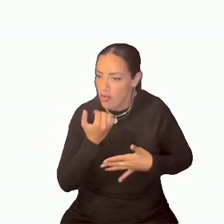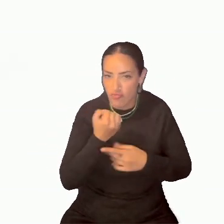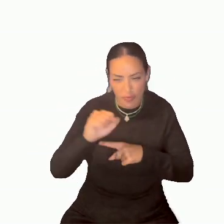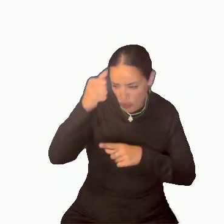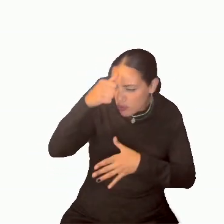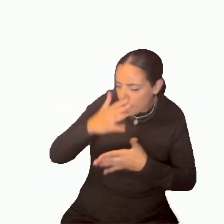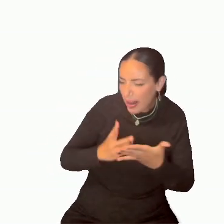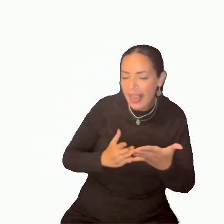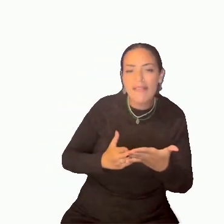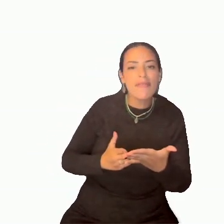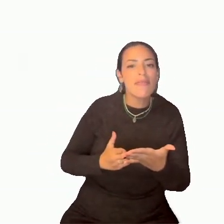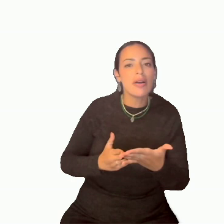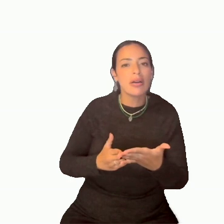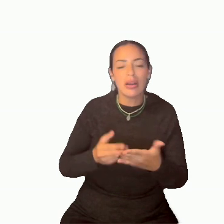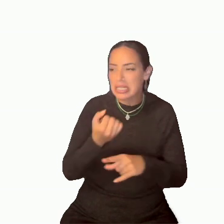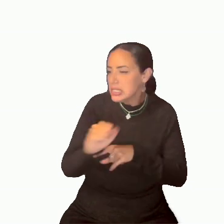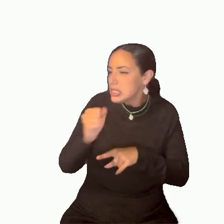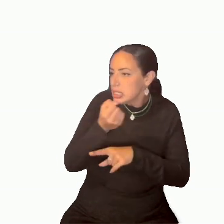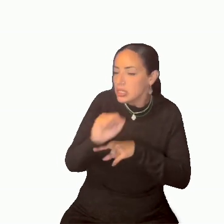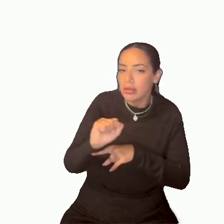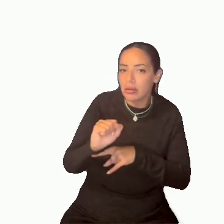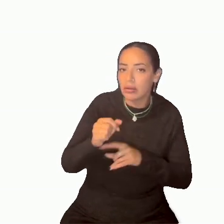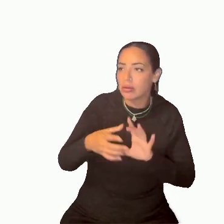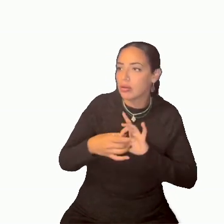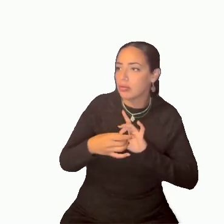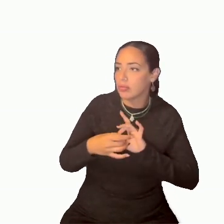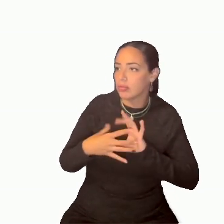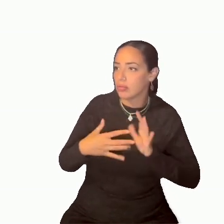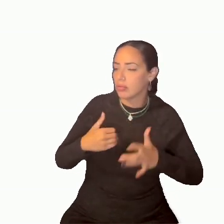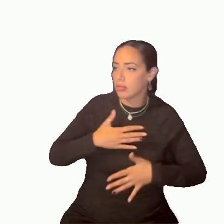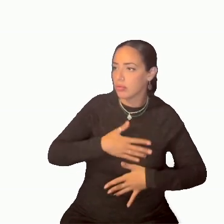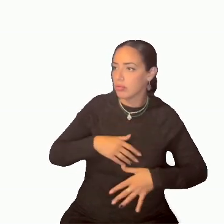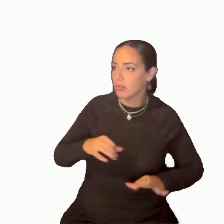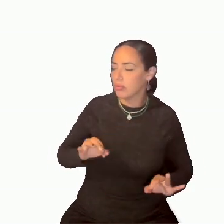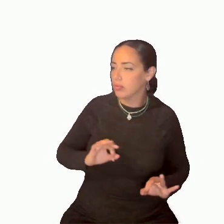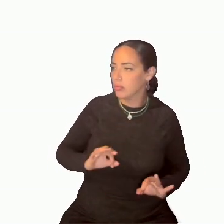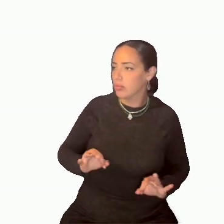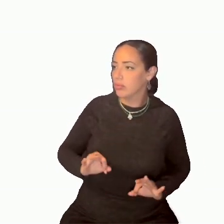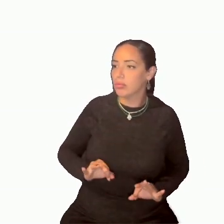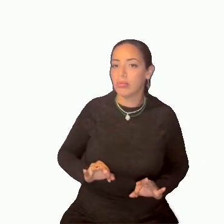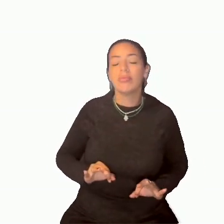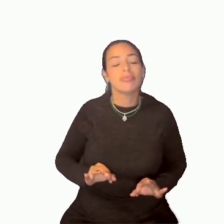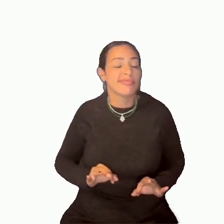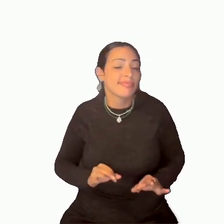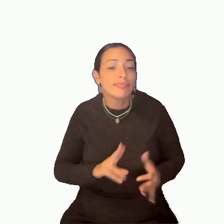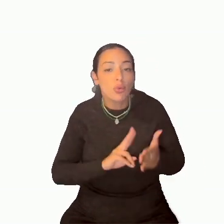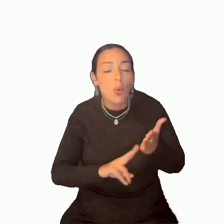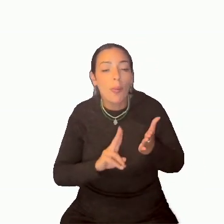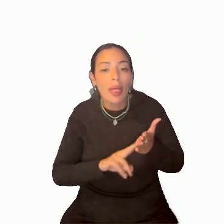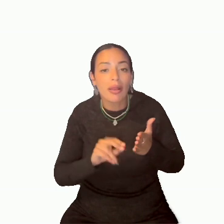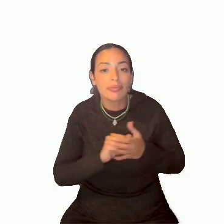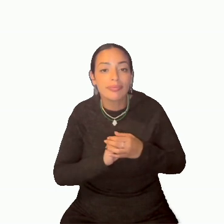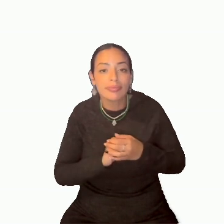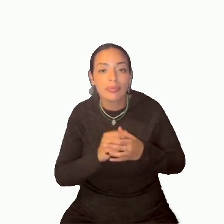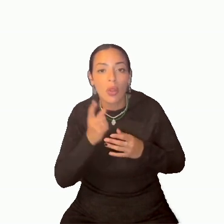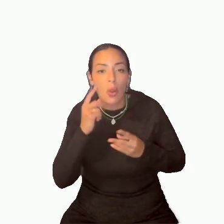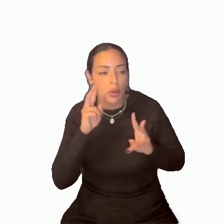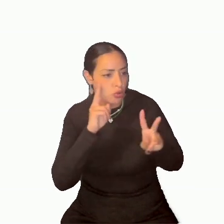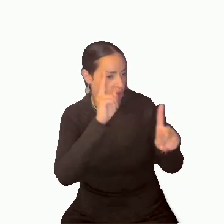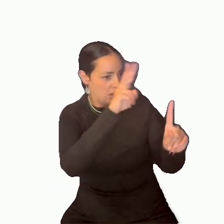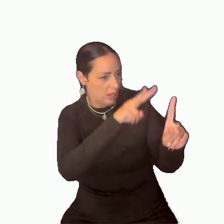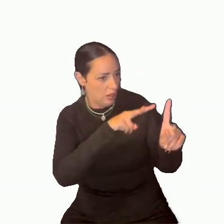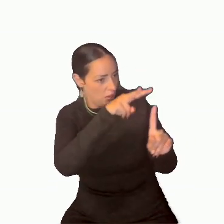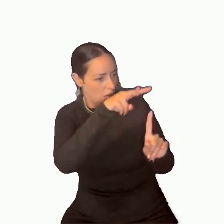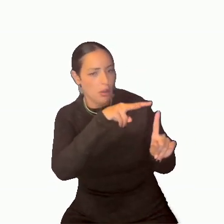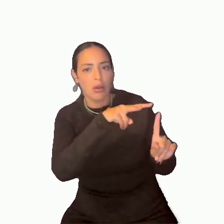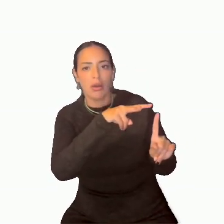disbelief, overwhelm, denial, numbness, and dissociation. This is completely normal, although it can be really frightening to